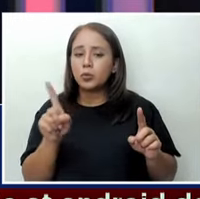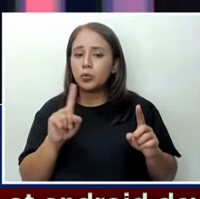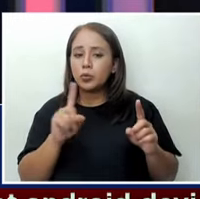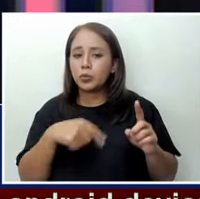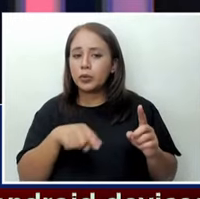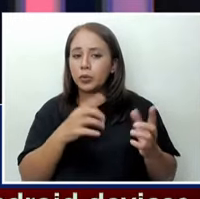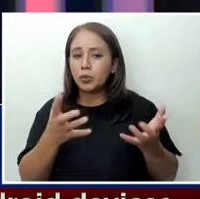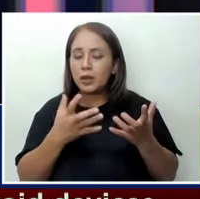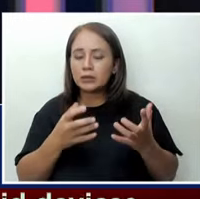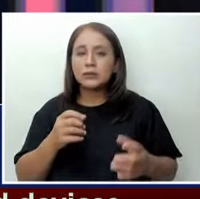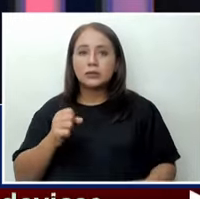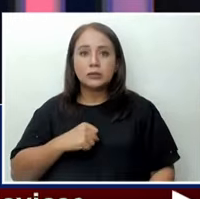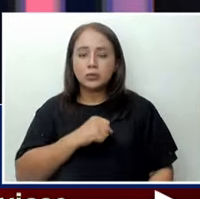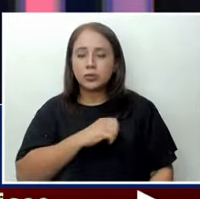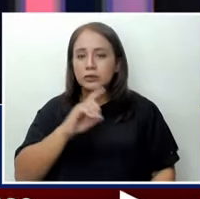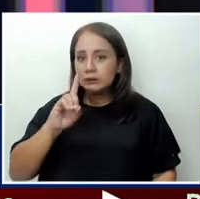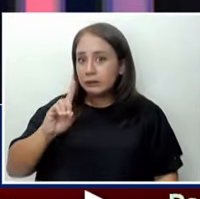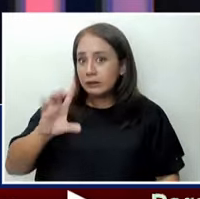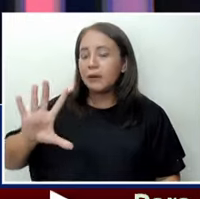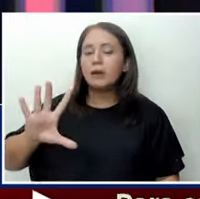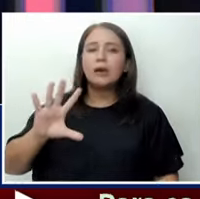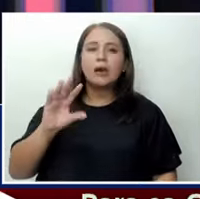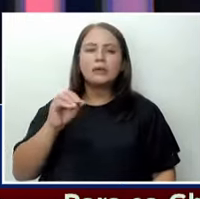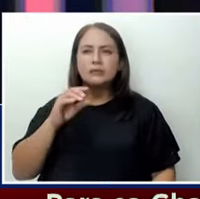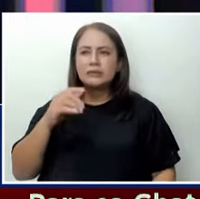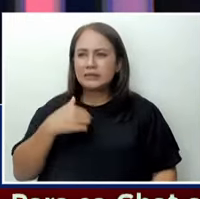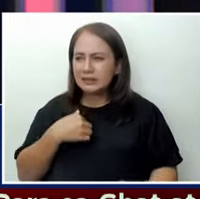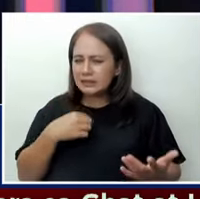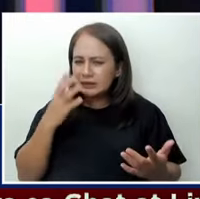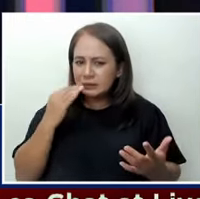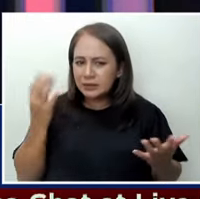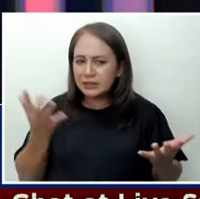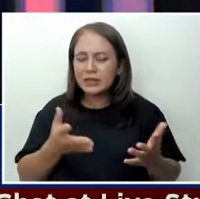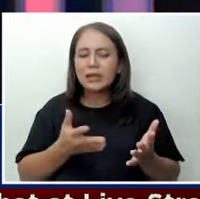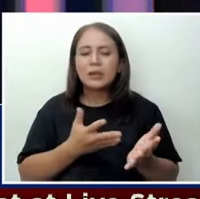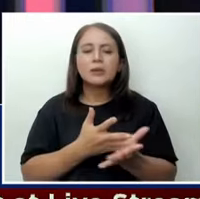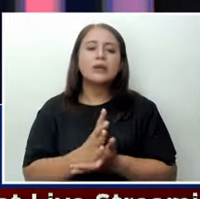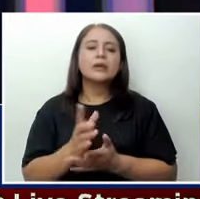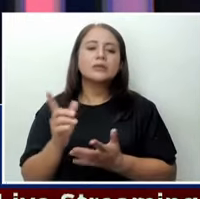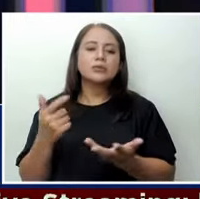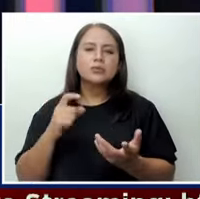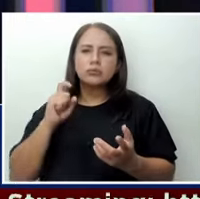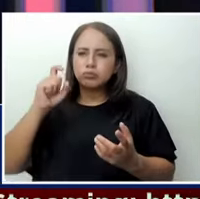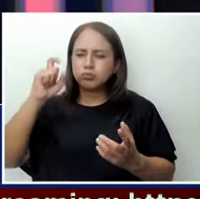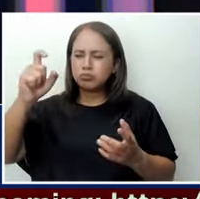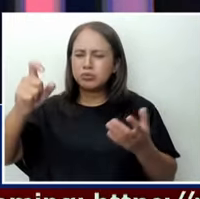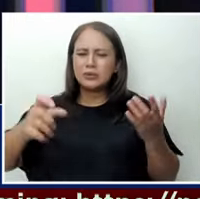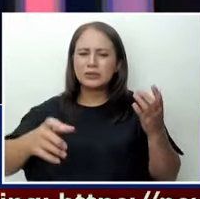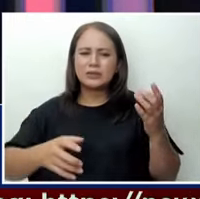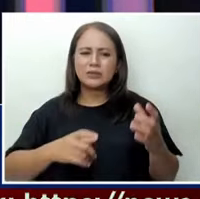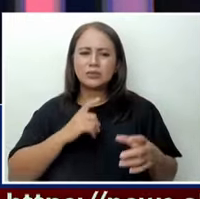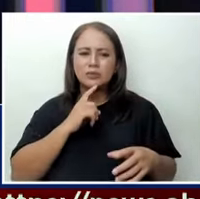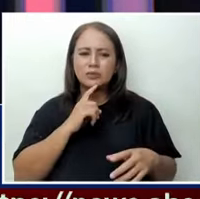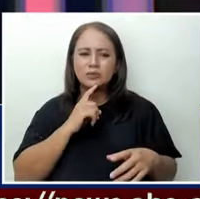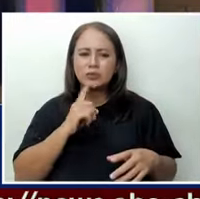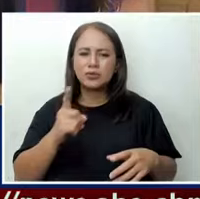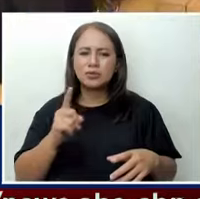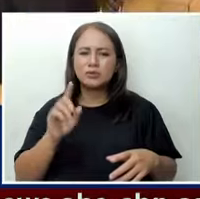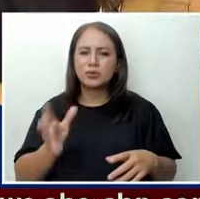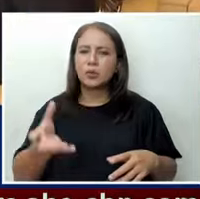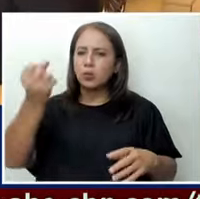Senator de Lima and for anyone facing trial here is the right to a speedy trial that's guaranteed by your own